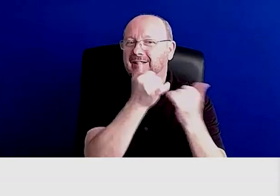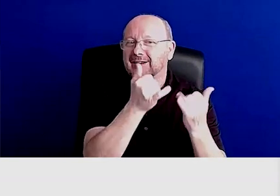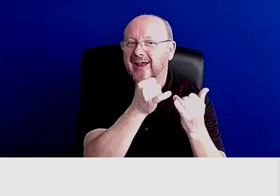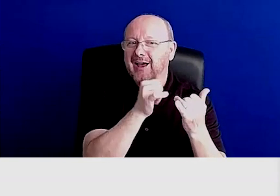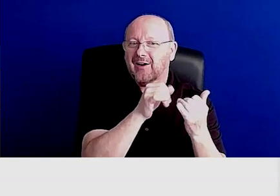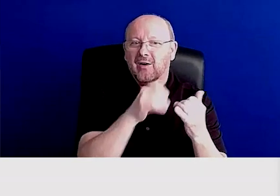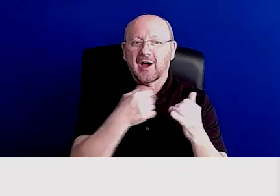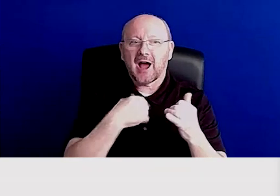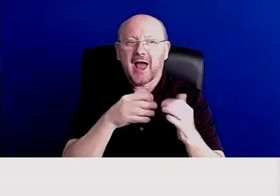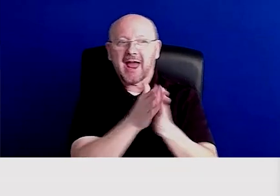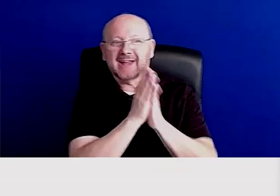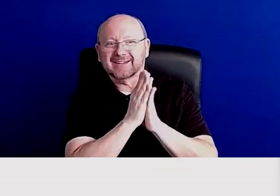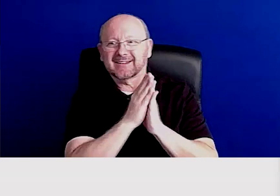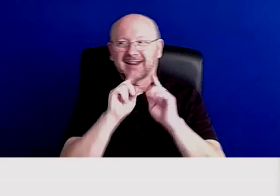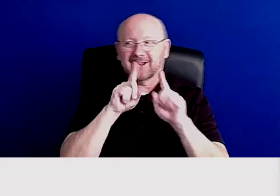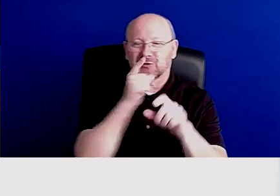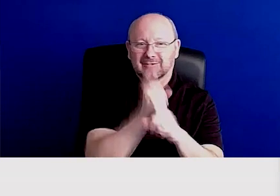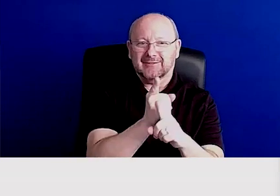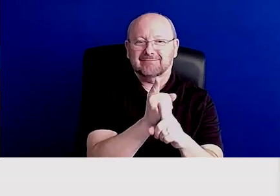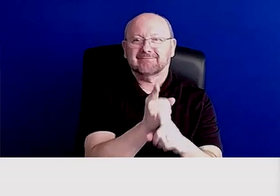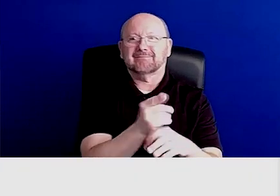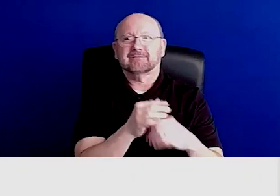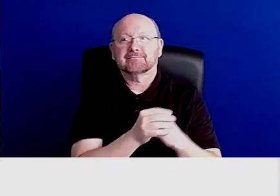Okay. Okay. So